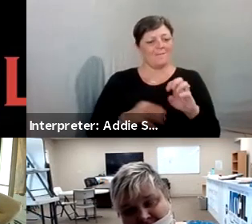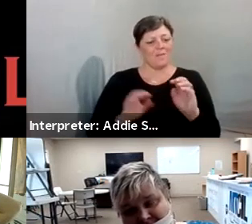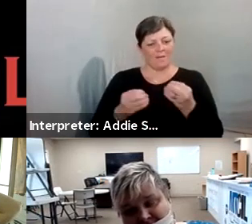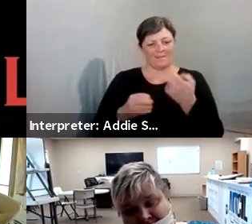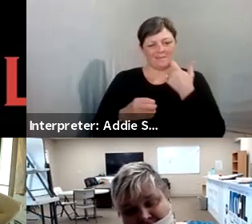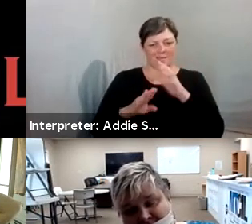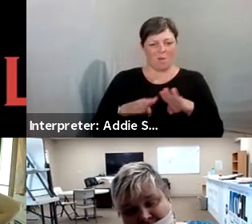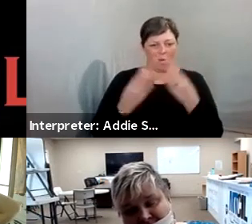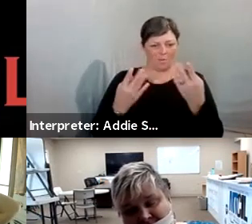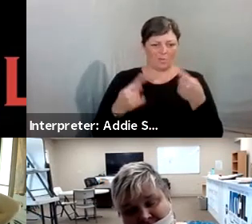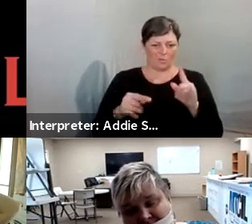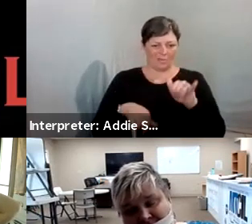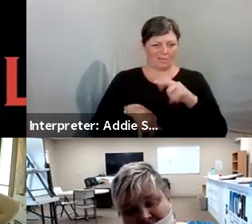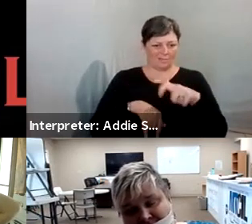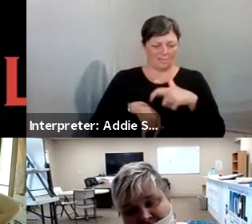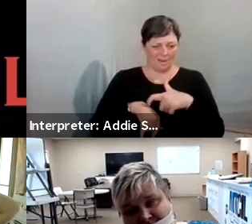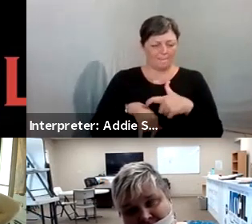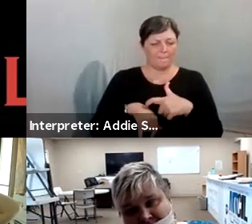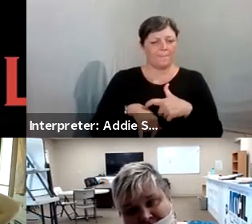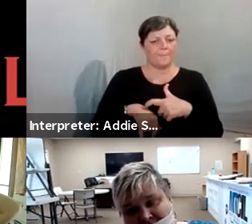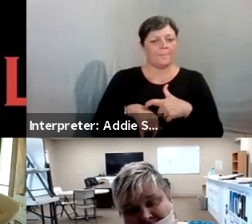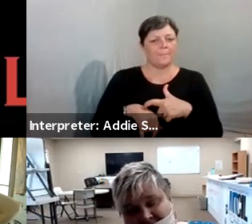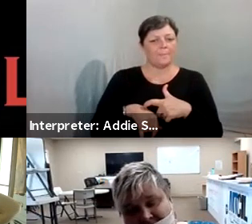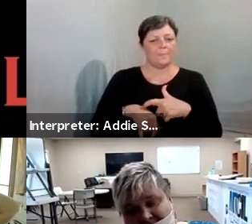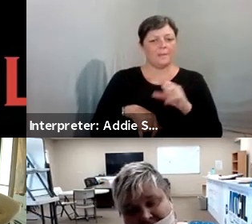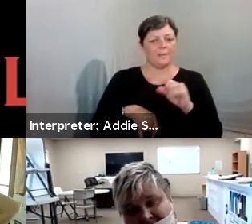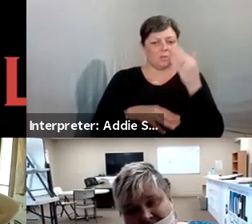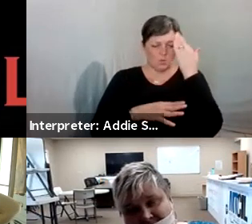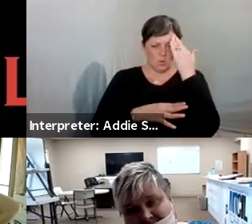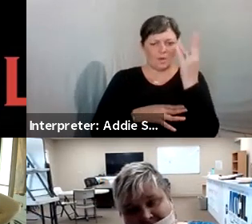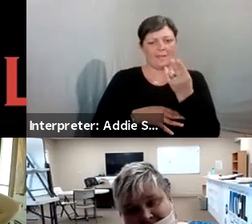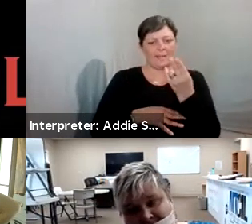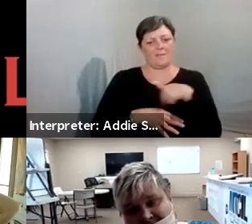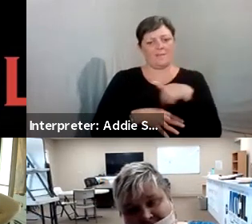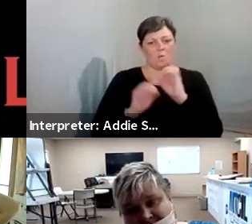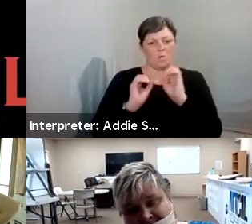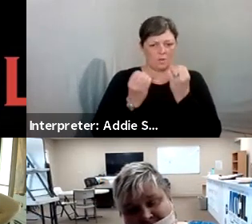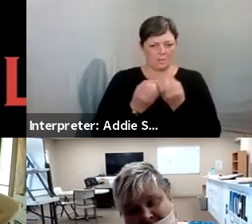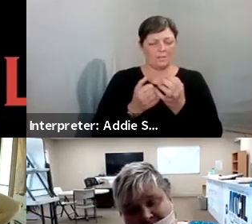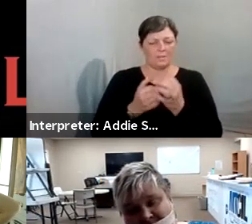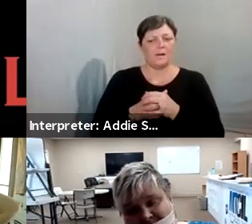or reopened, if you know the history of our organization.